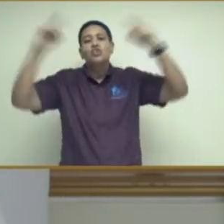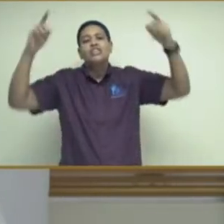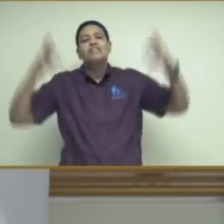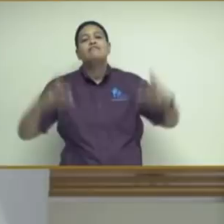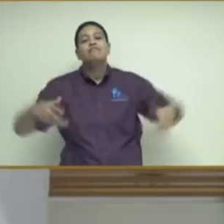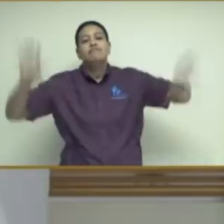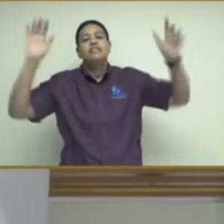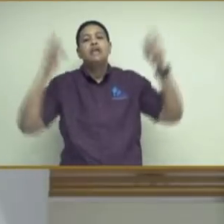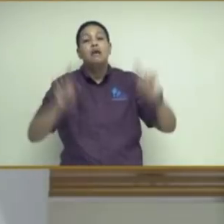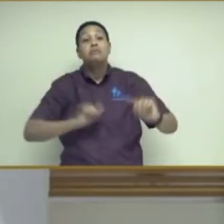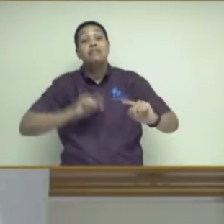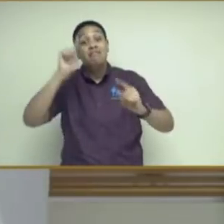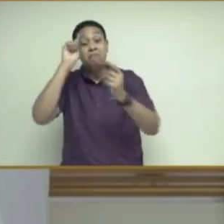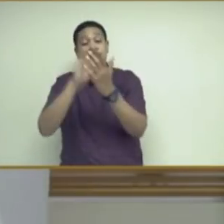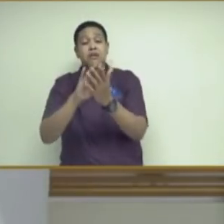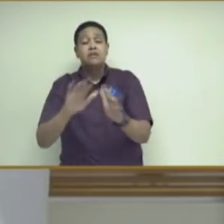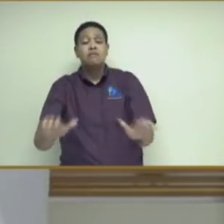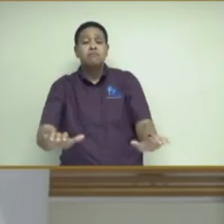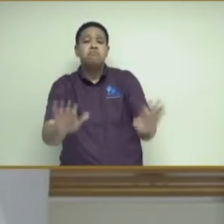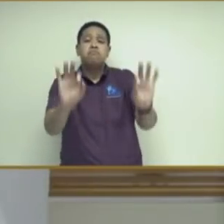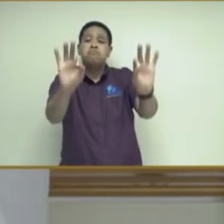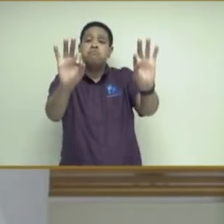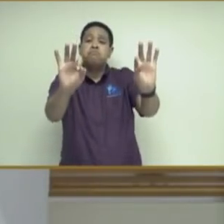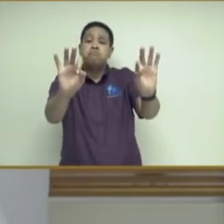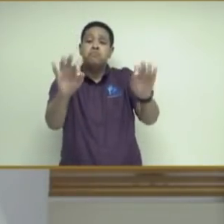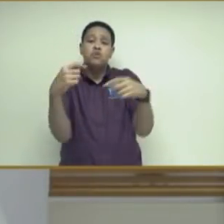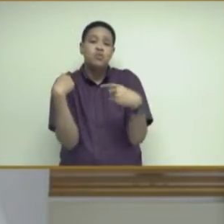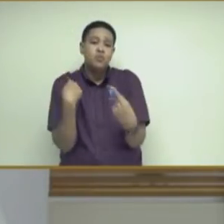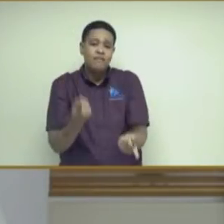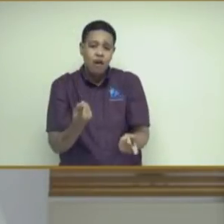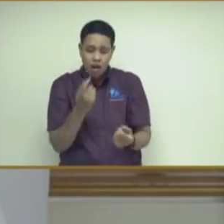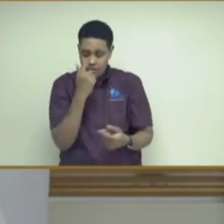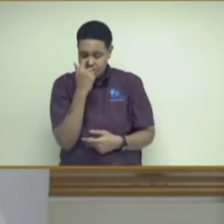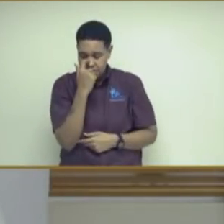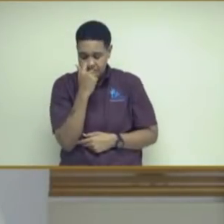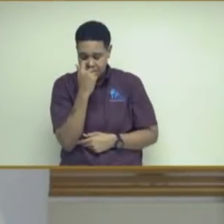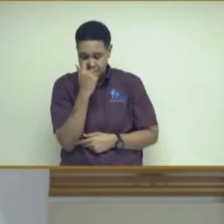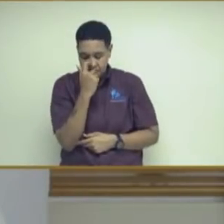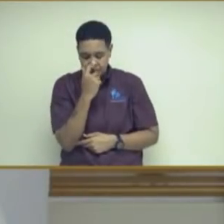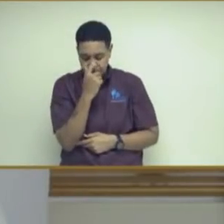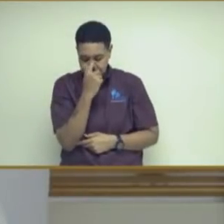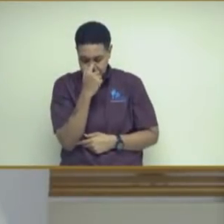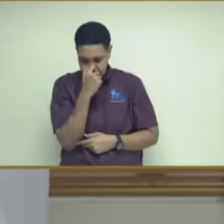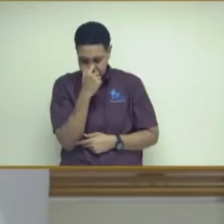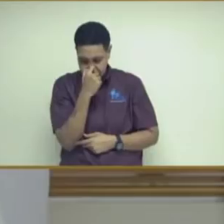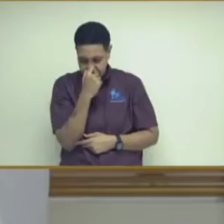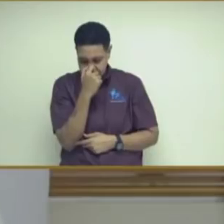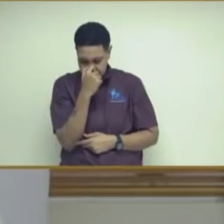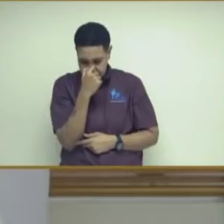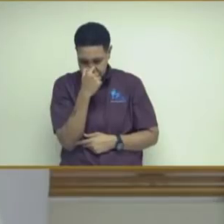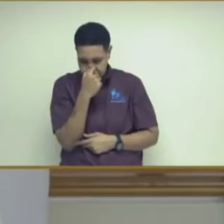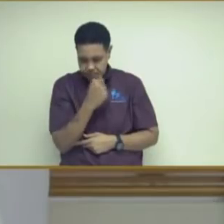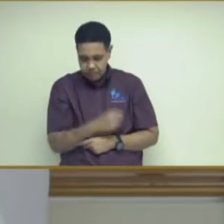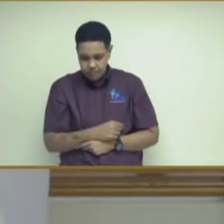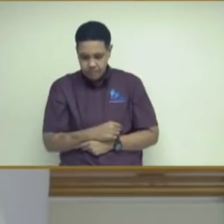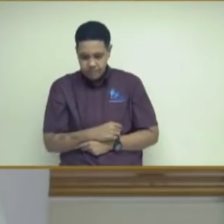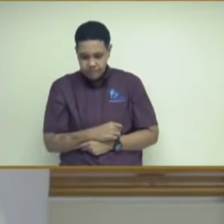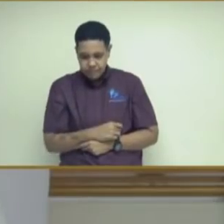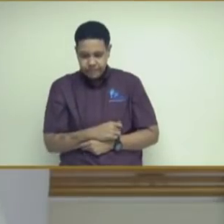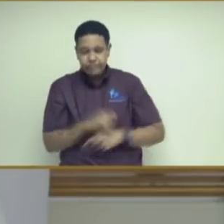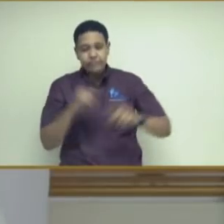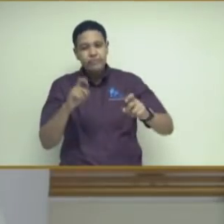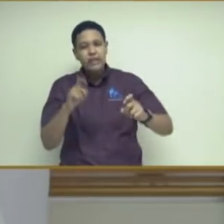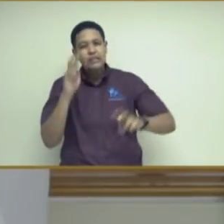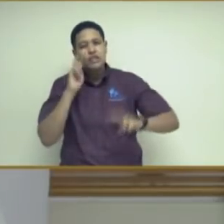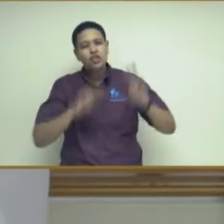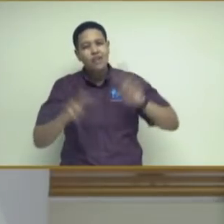completion. And I believe we have done well at it so far, or to date. In terms of testing and surveillance, the island's